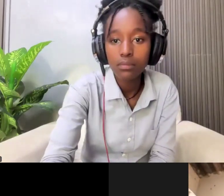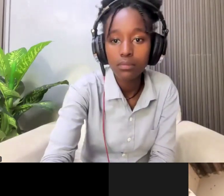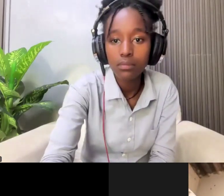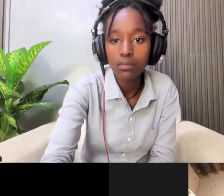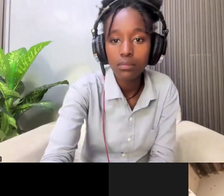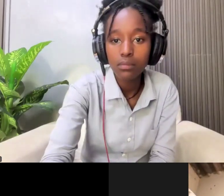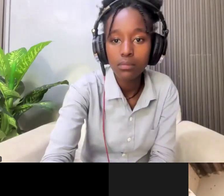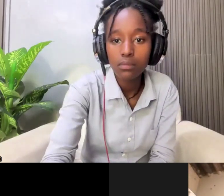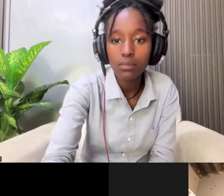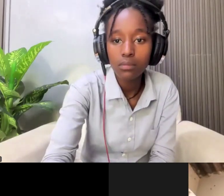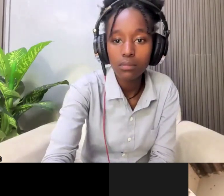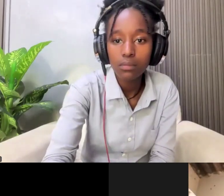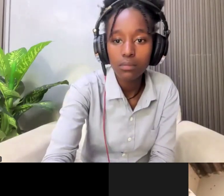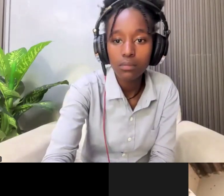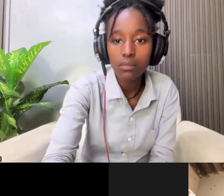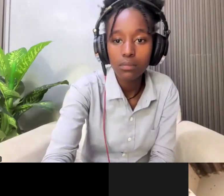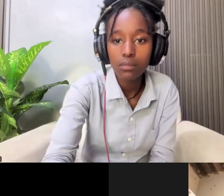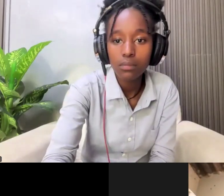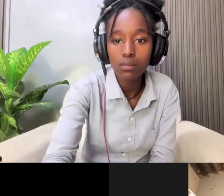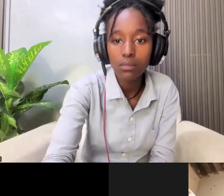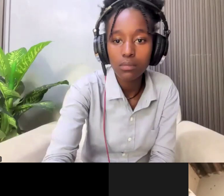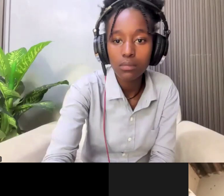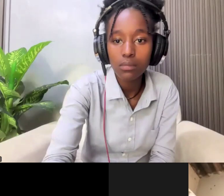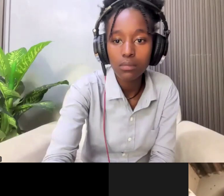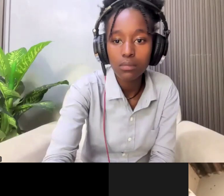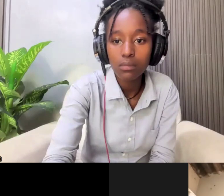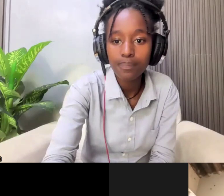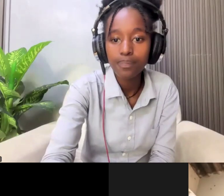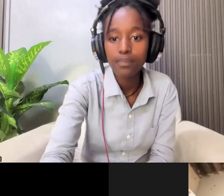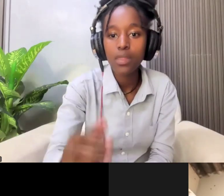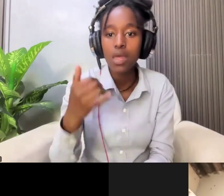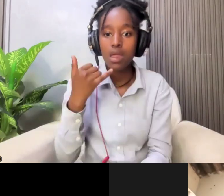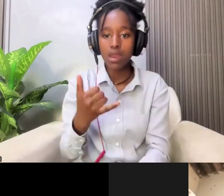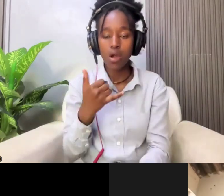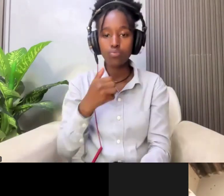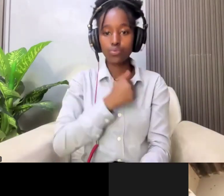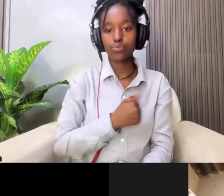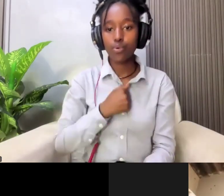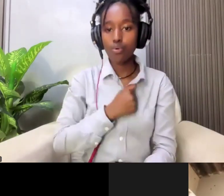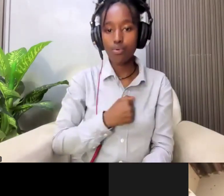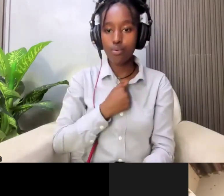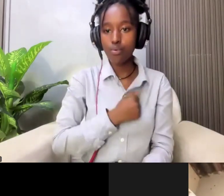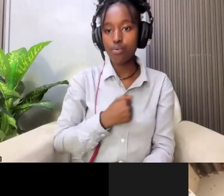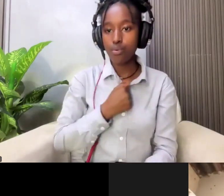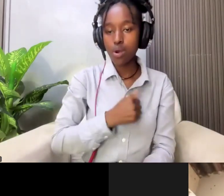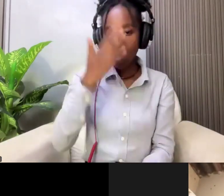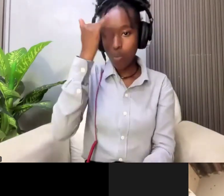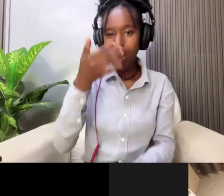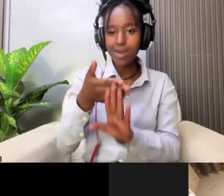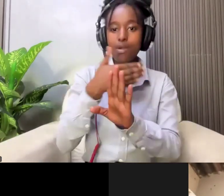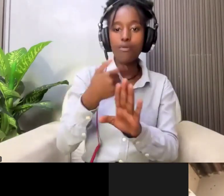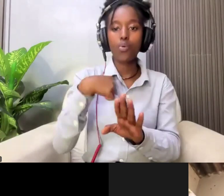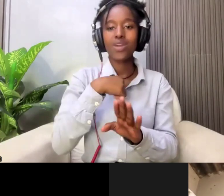are our last question. So sorry about, I'm going to wind up now. So sorry, everybody, about the technical